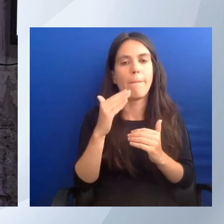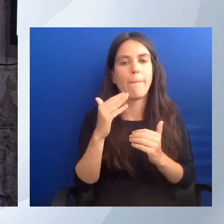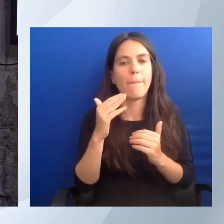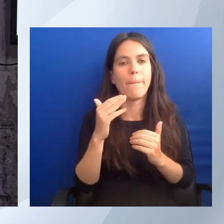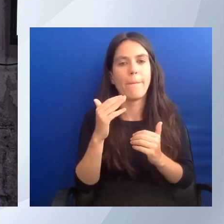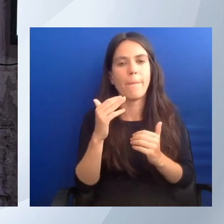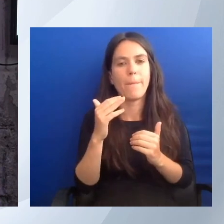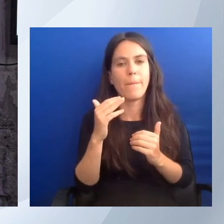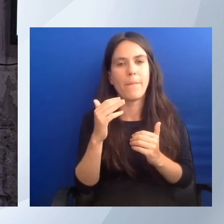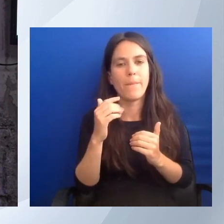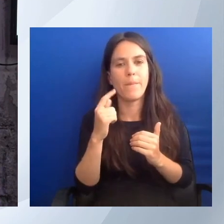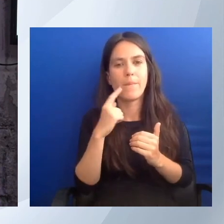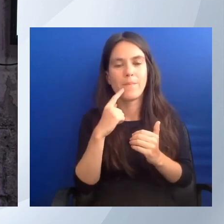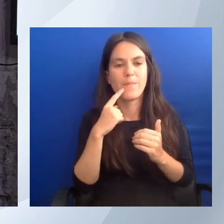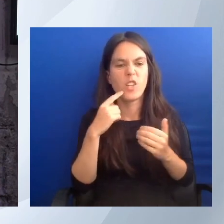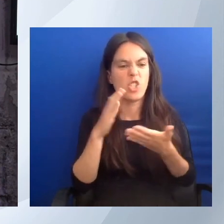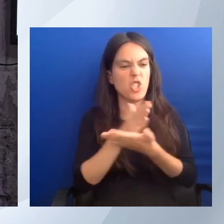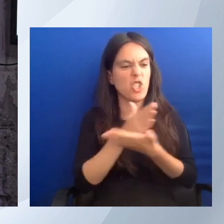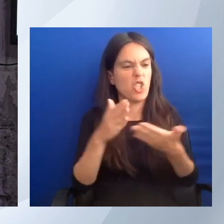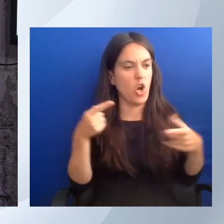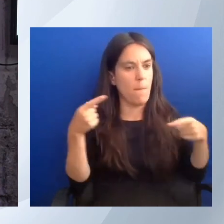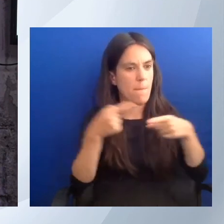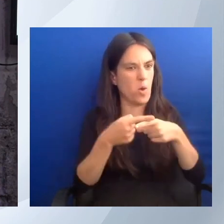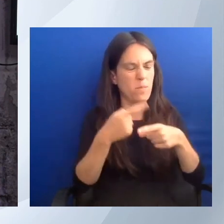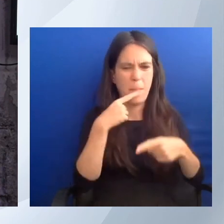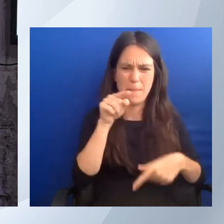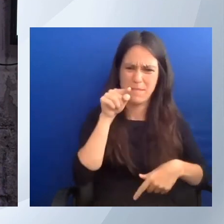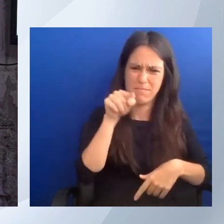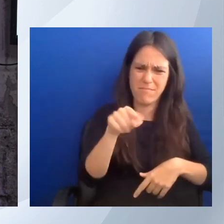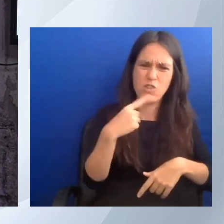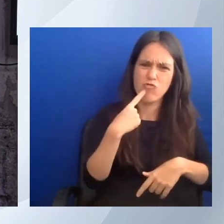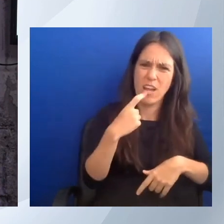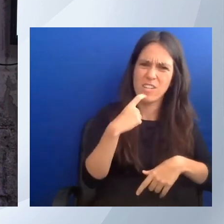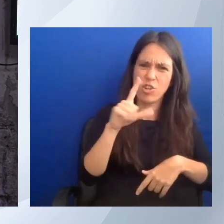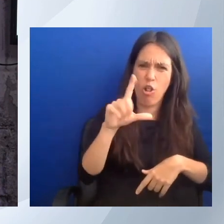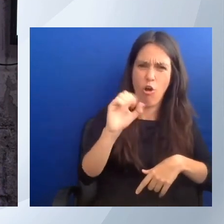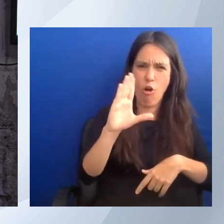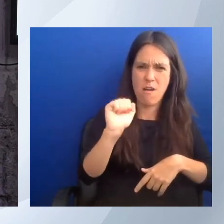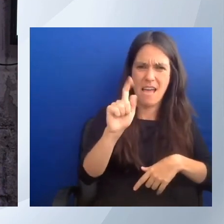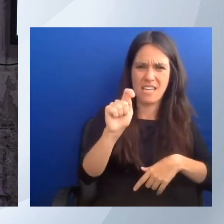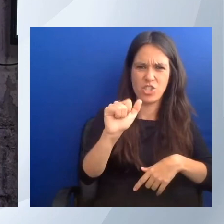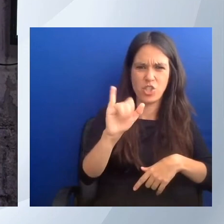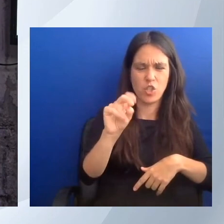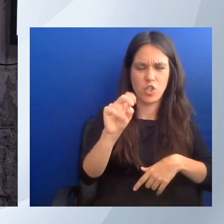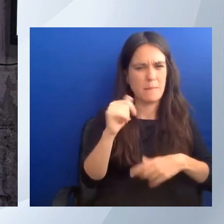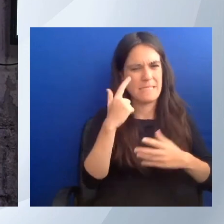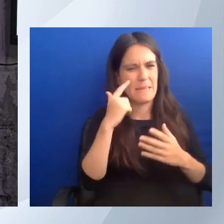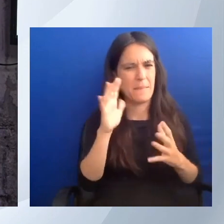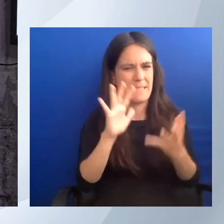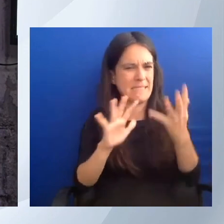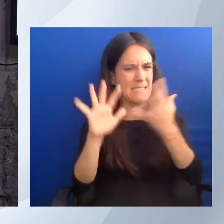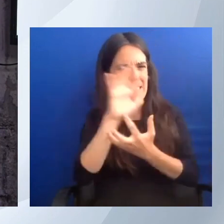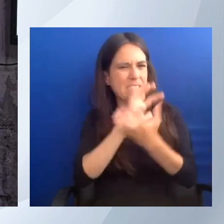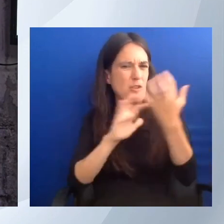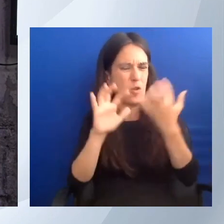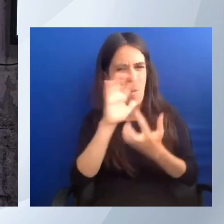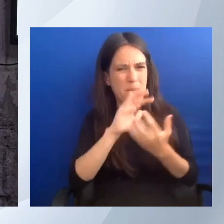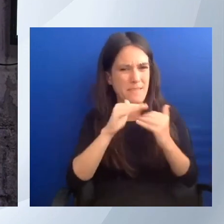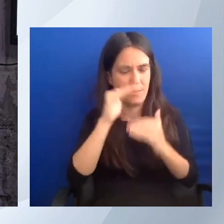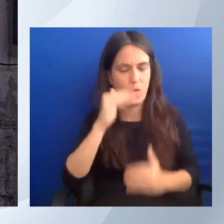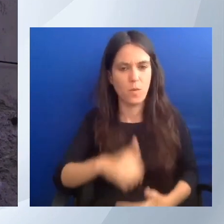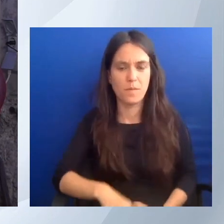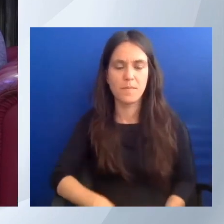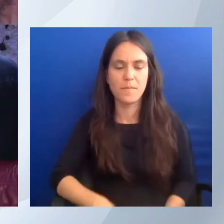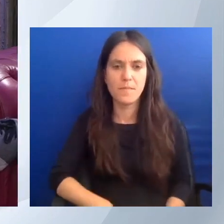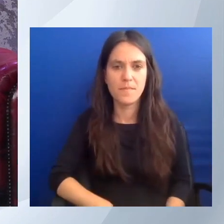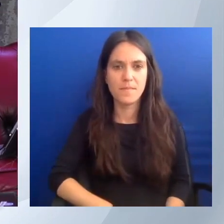SharePoint and point to that location and say any change on the Markdown files will trigger a new release for your site or for your content site.